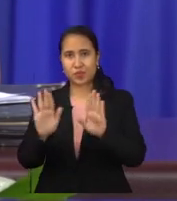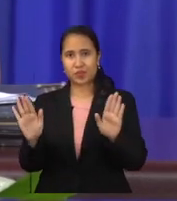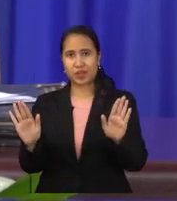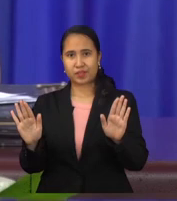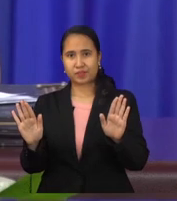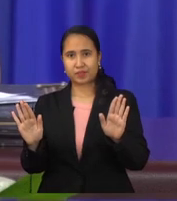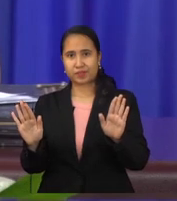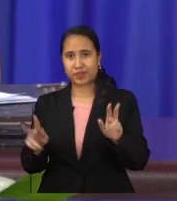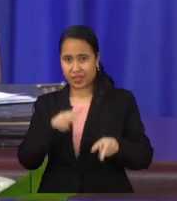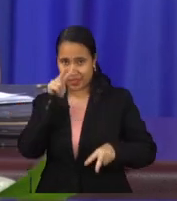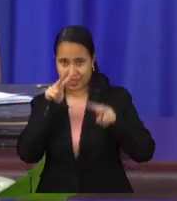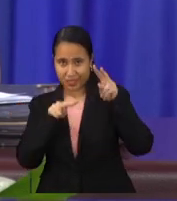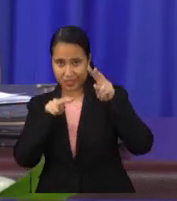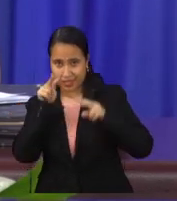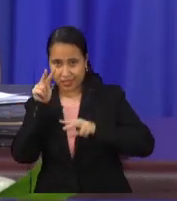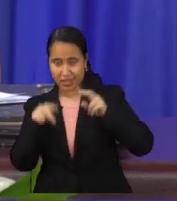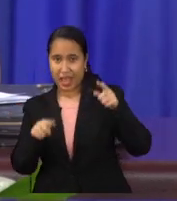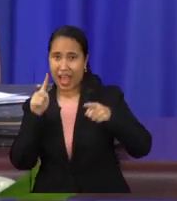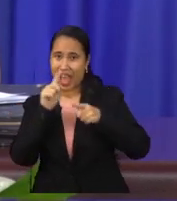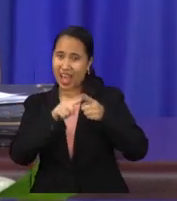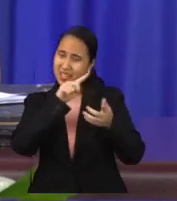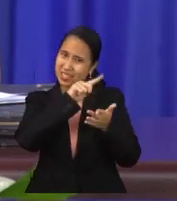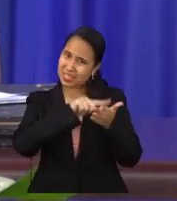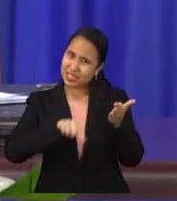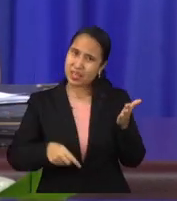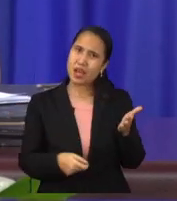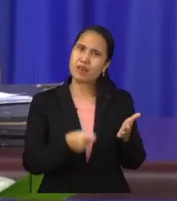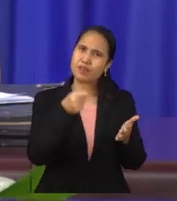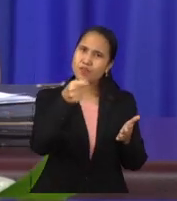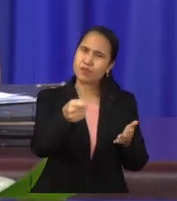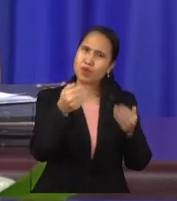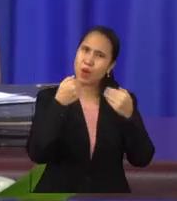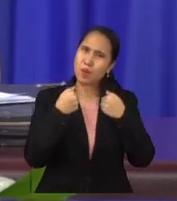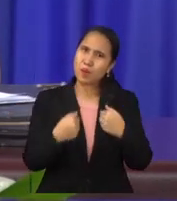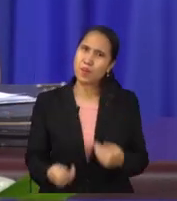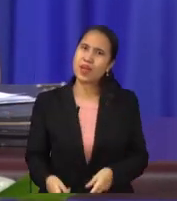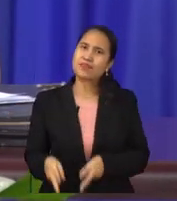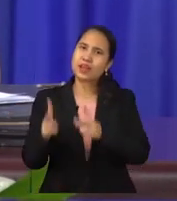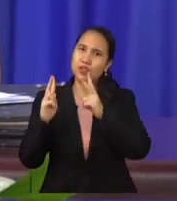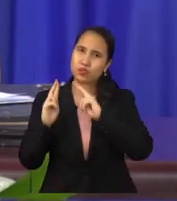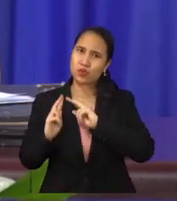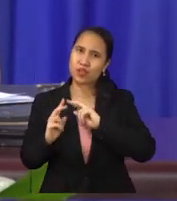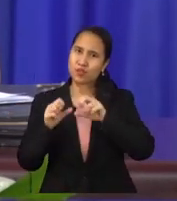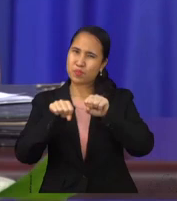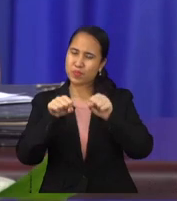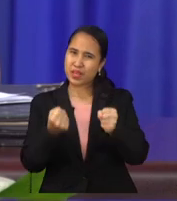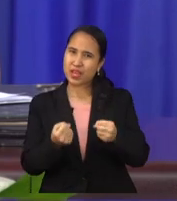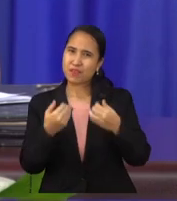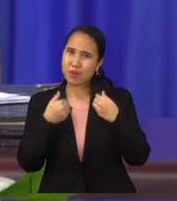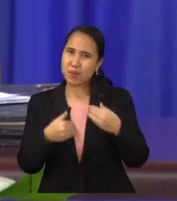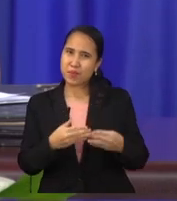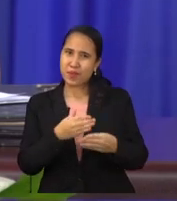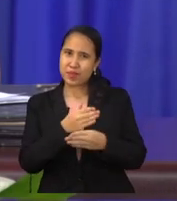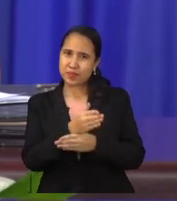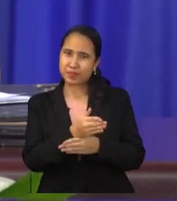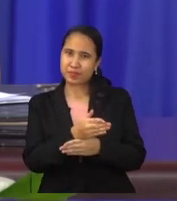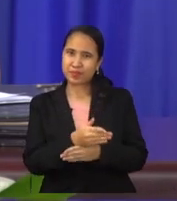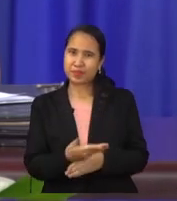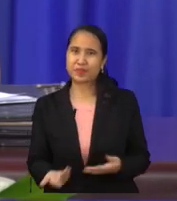the investigation and punishment of those responsible for serious human rights violations such as